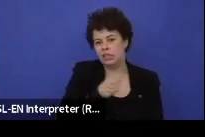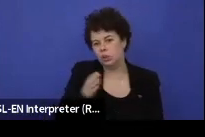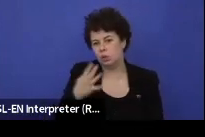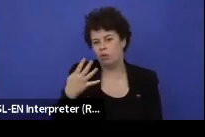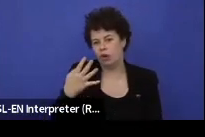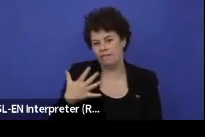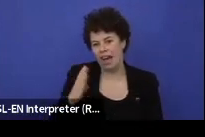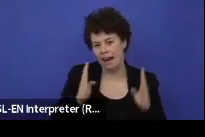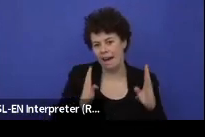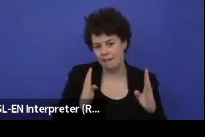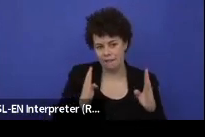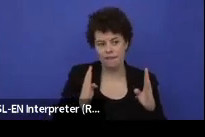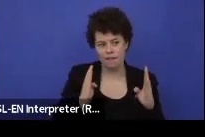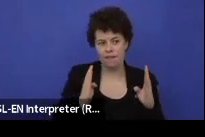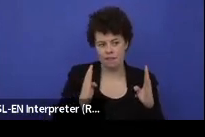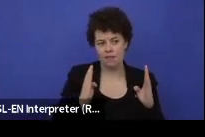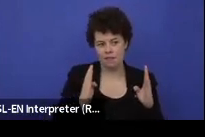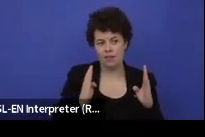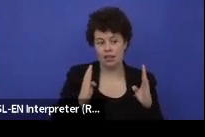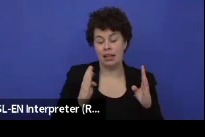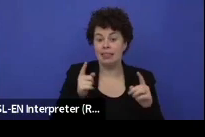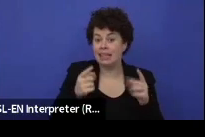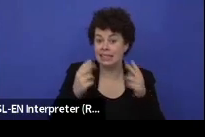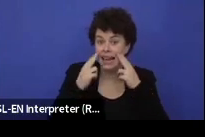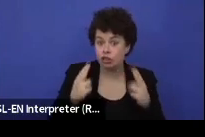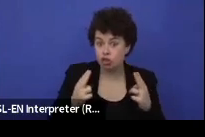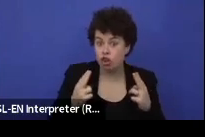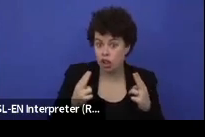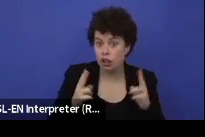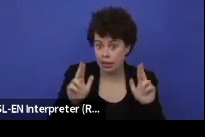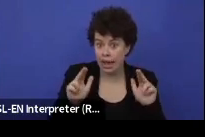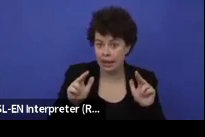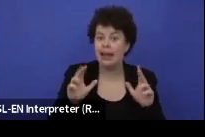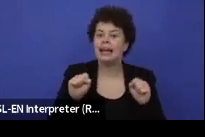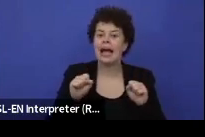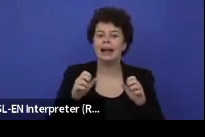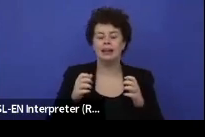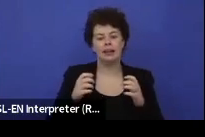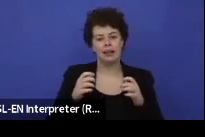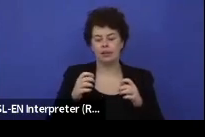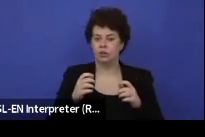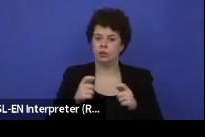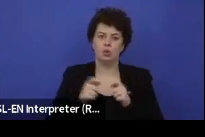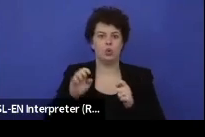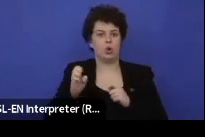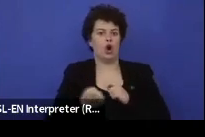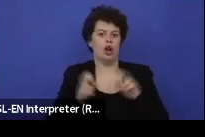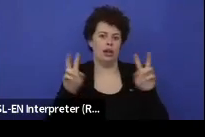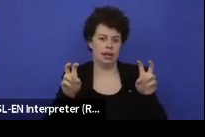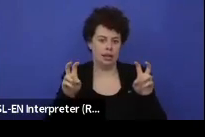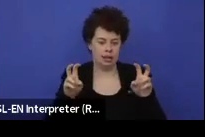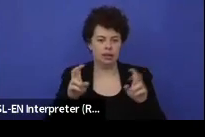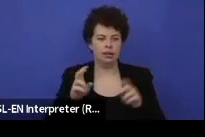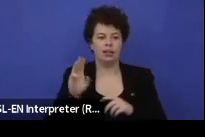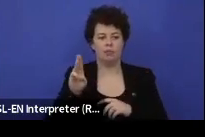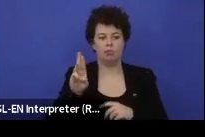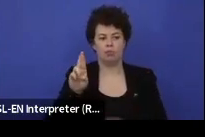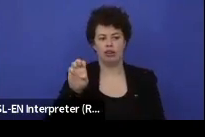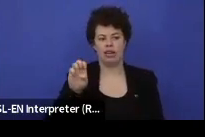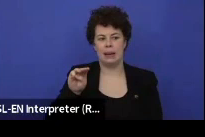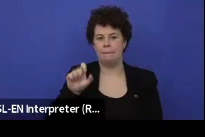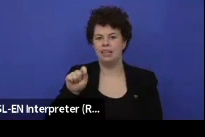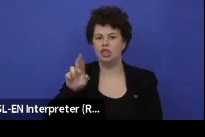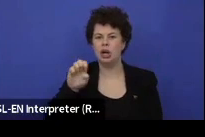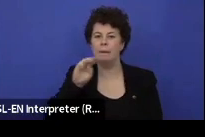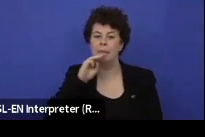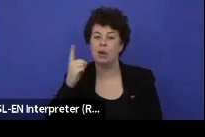a natural menopause. You can have a premature menopause, which happens for about 1 in 100 people.